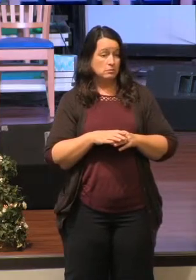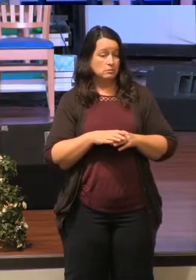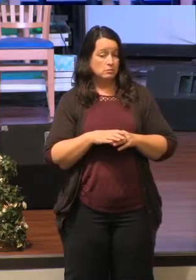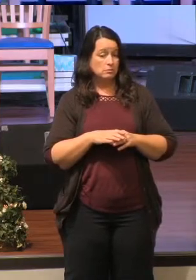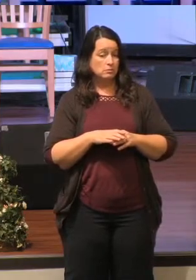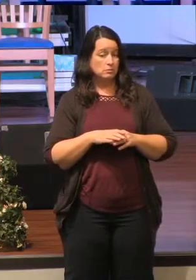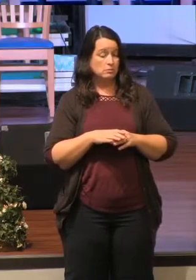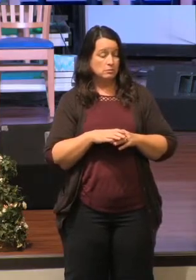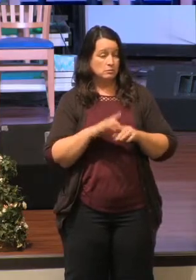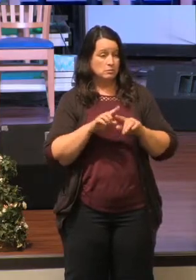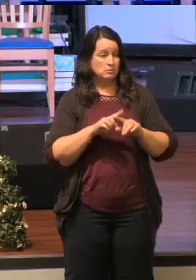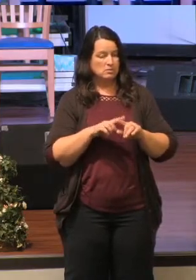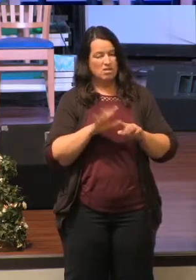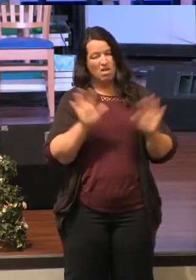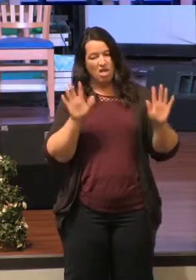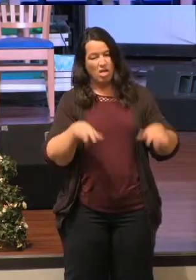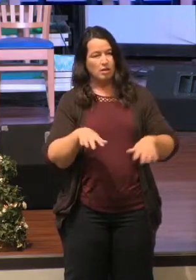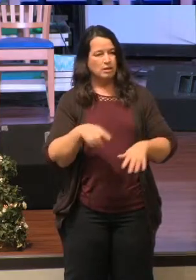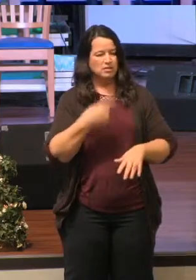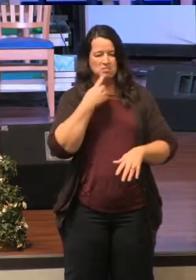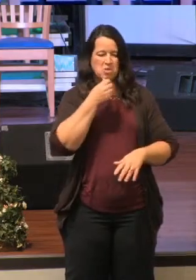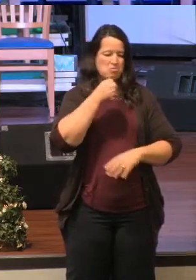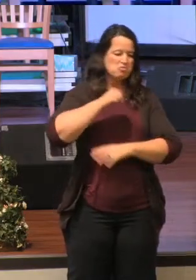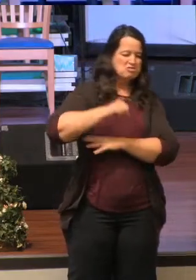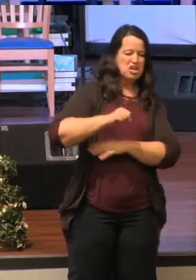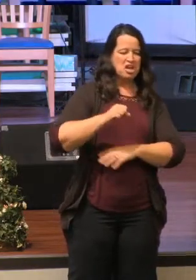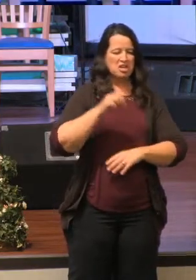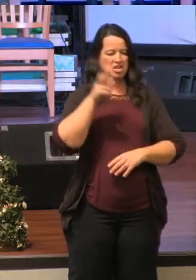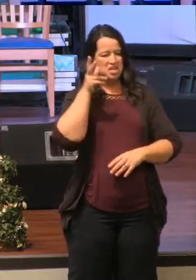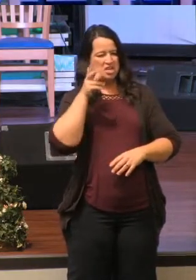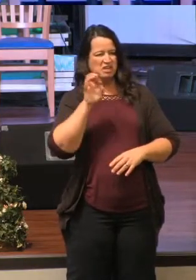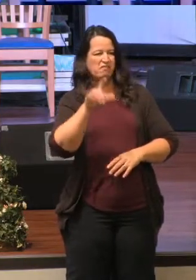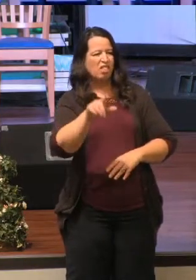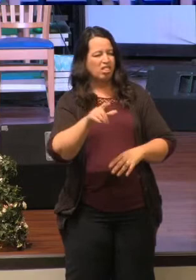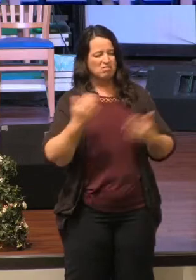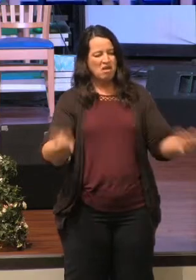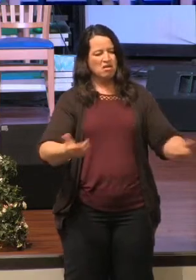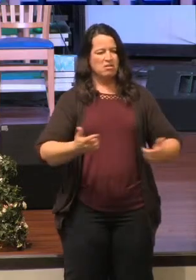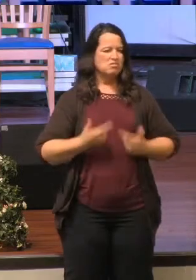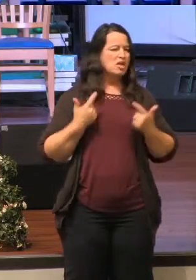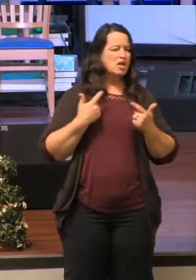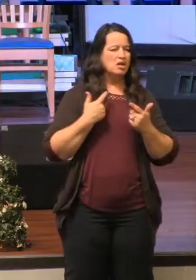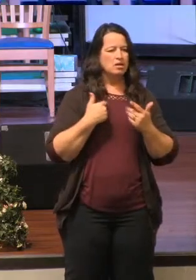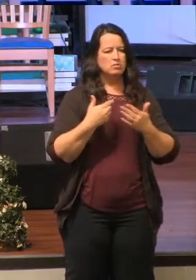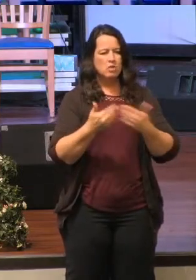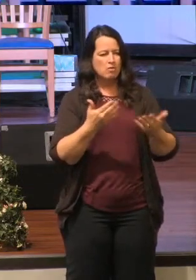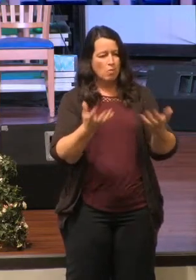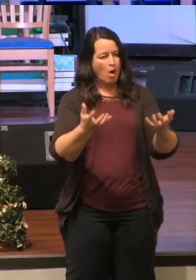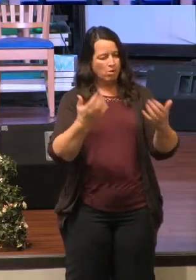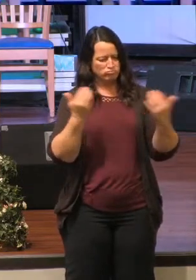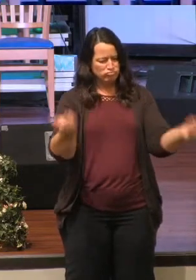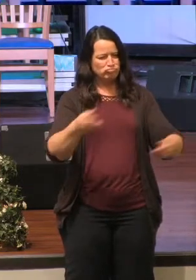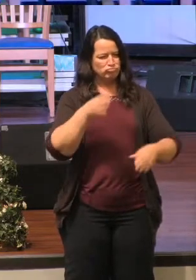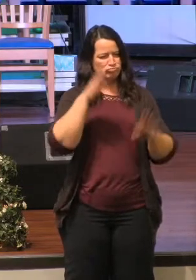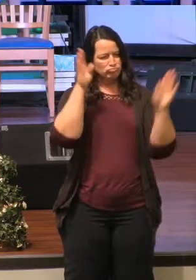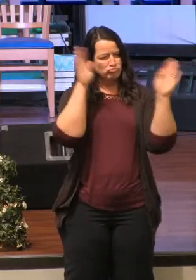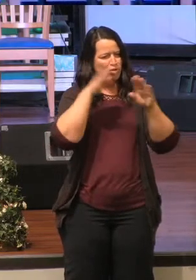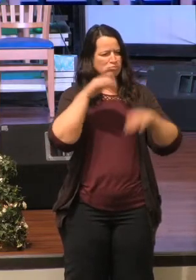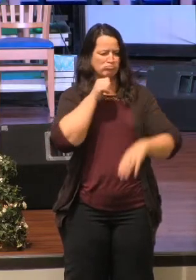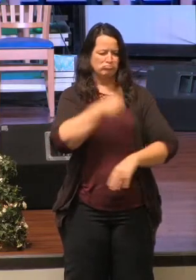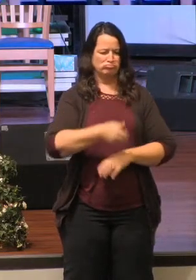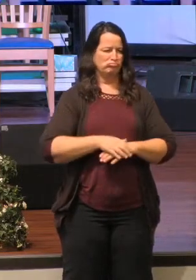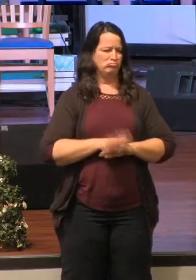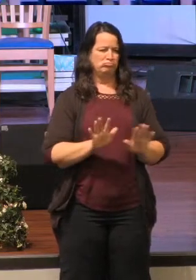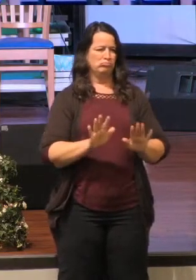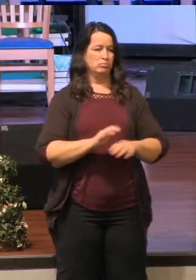body. Just go for it. Don't resist evil. Just live licentiously. Just do whatever you want to do. Don't worry about it.